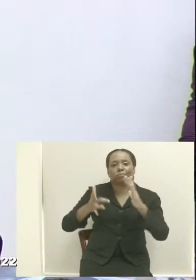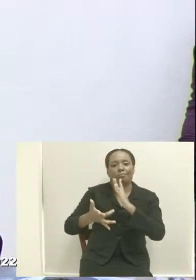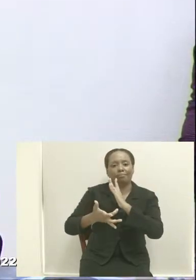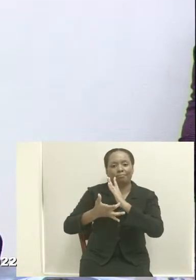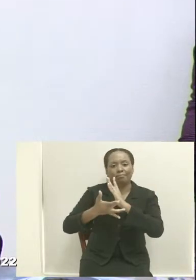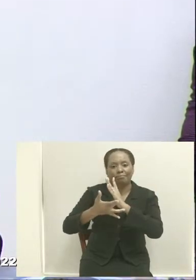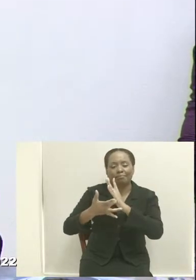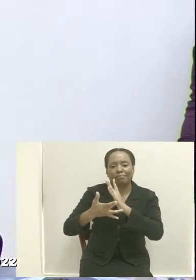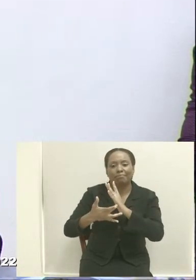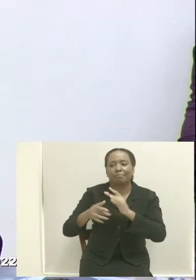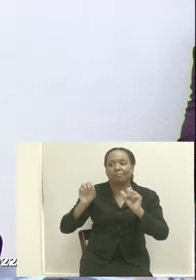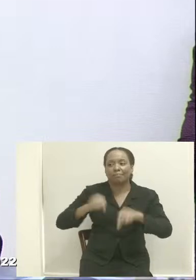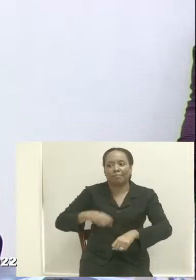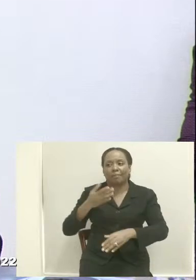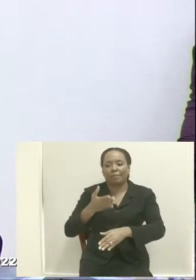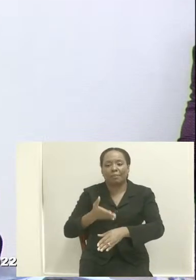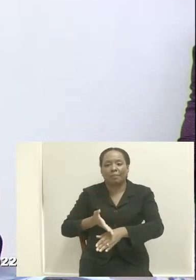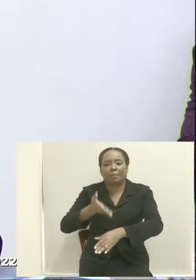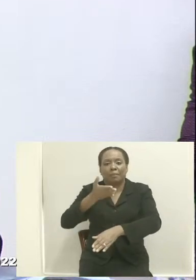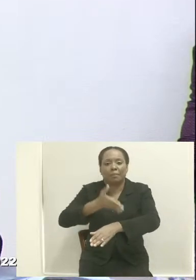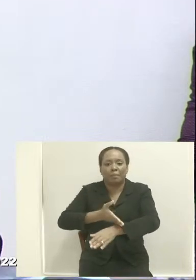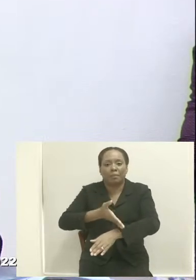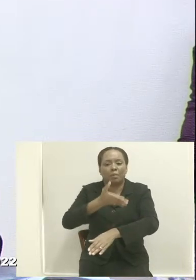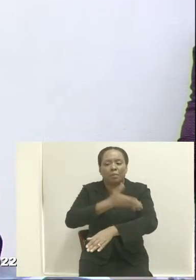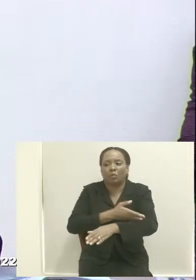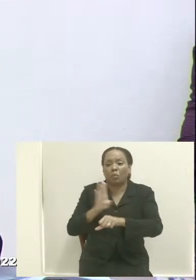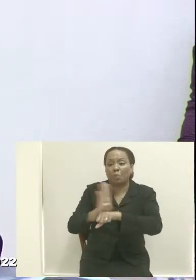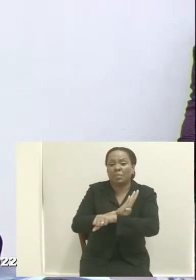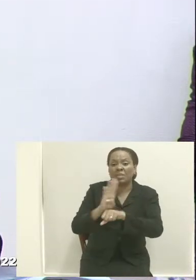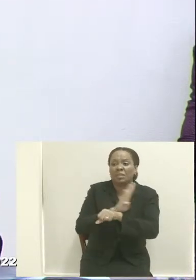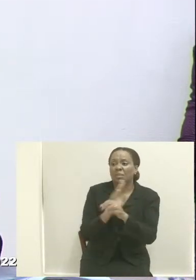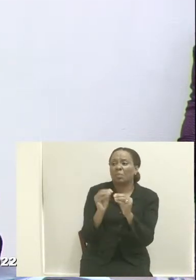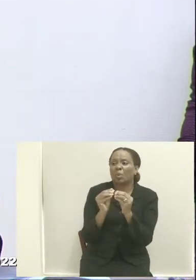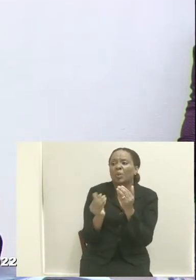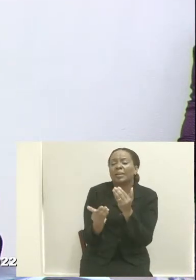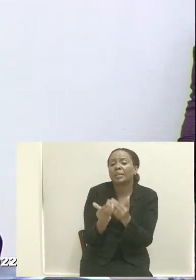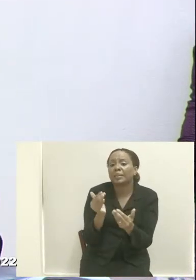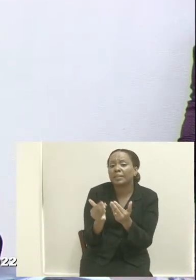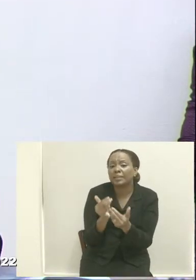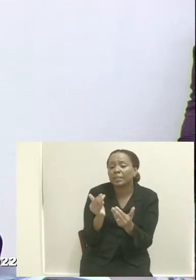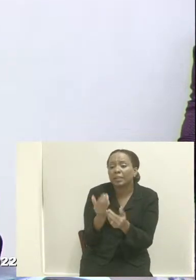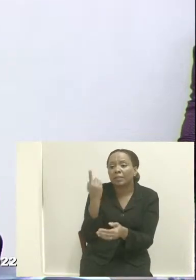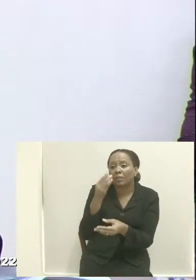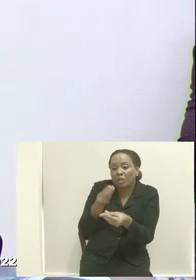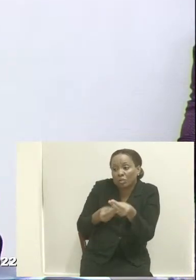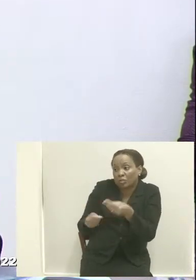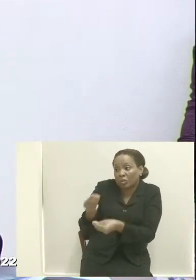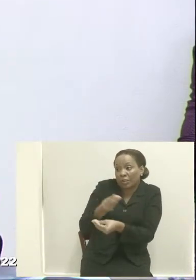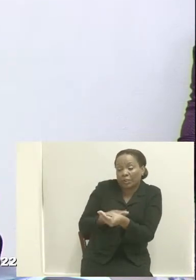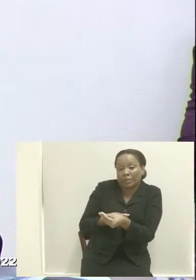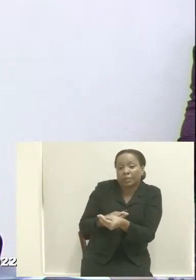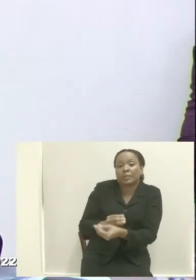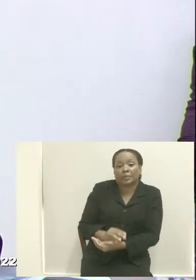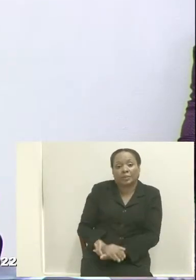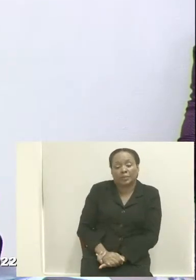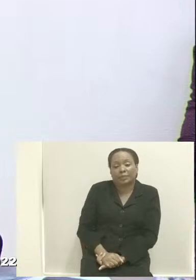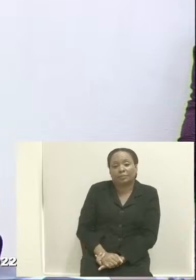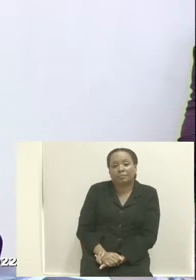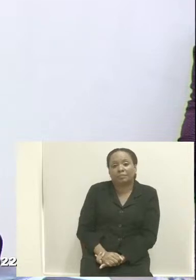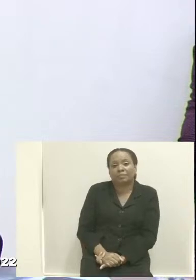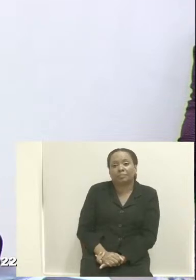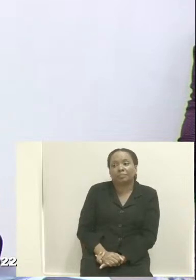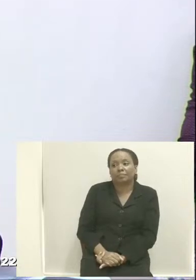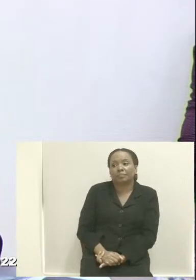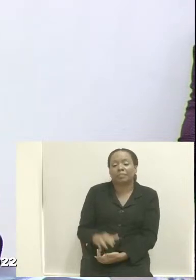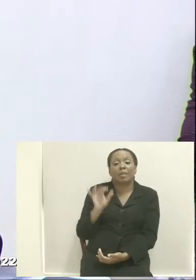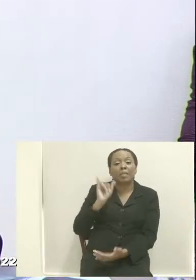doing business for trading. The electronic single window will allow parties involved in trade